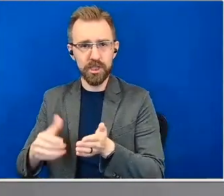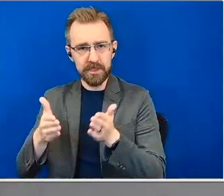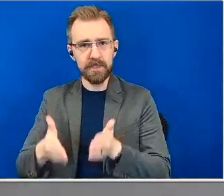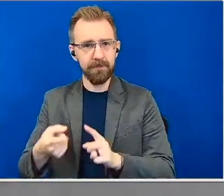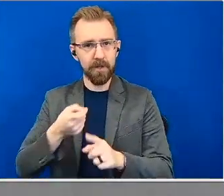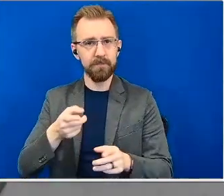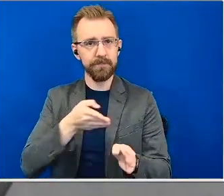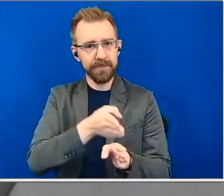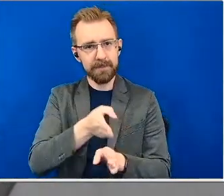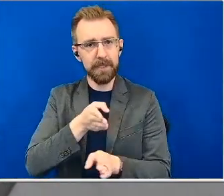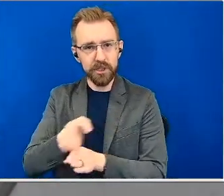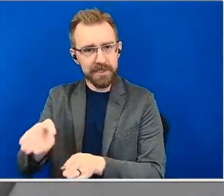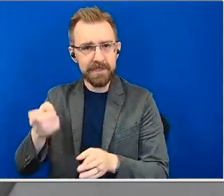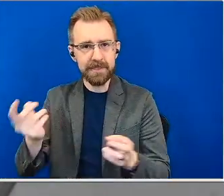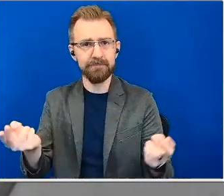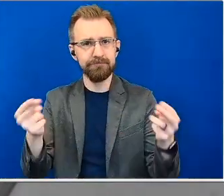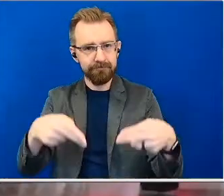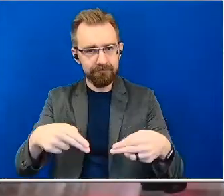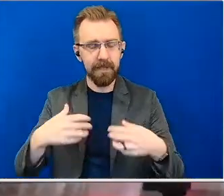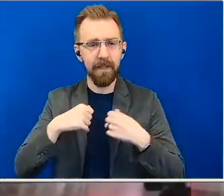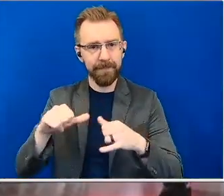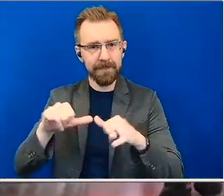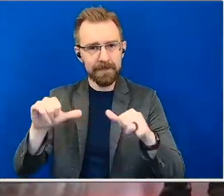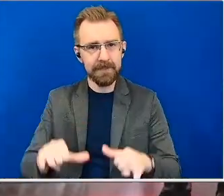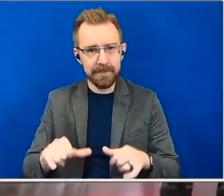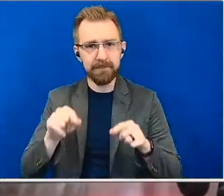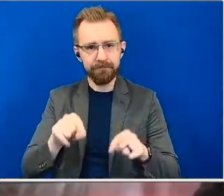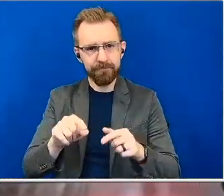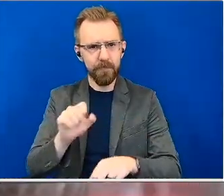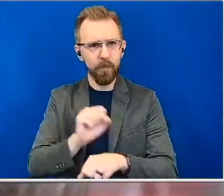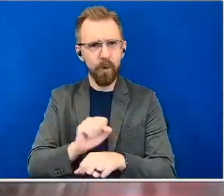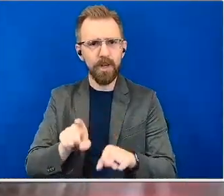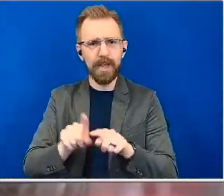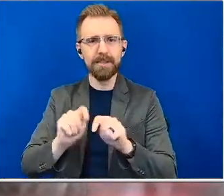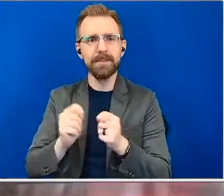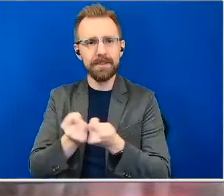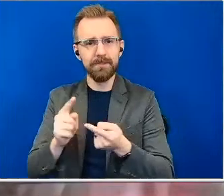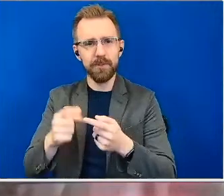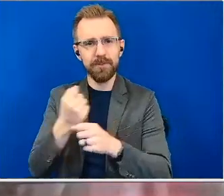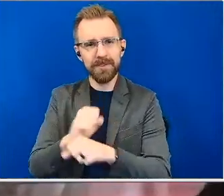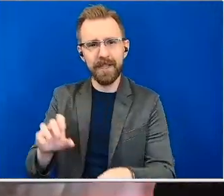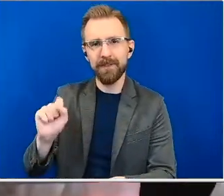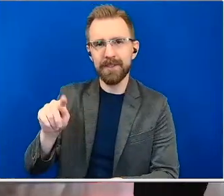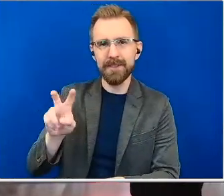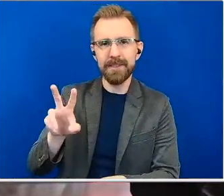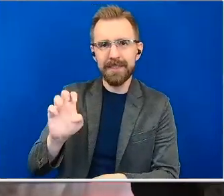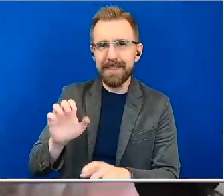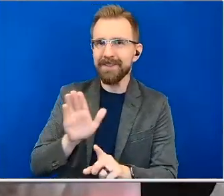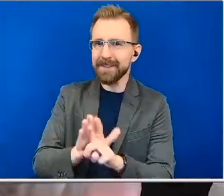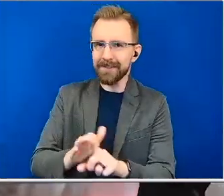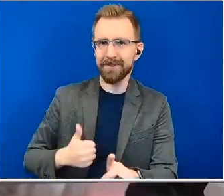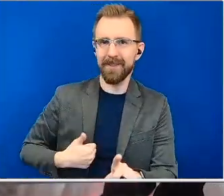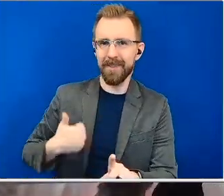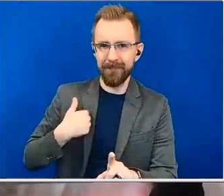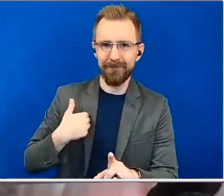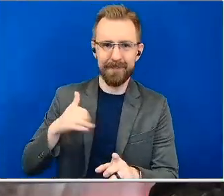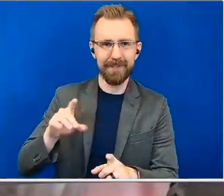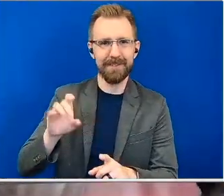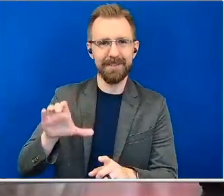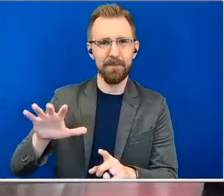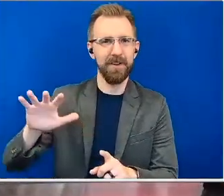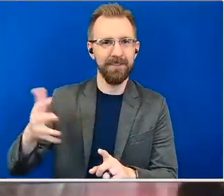health system working as a team to save Steve Overhellman's life. That's December 5th at 8